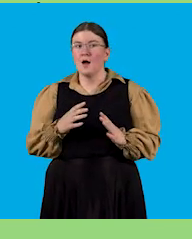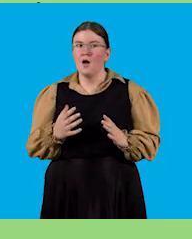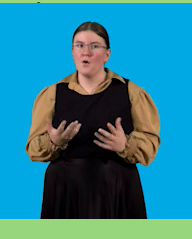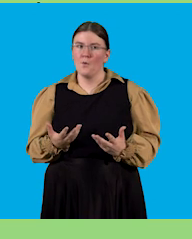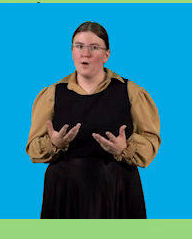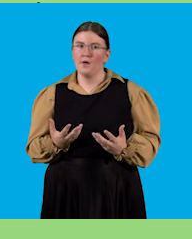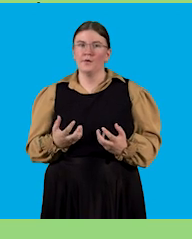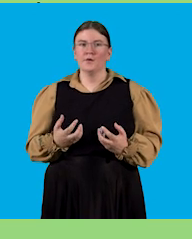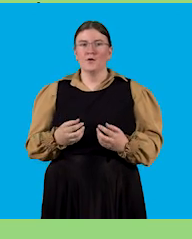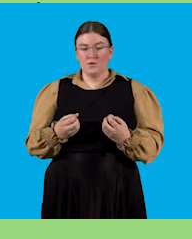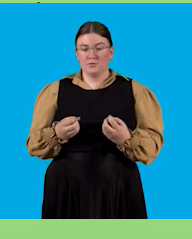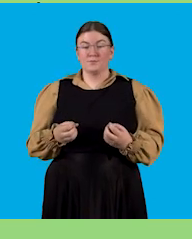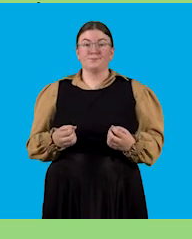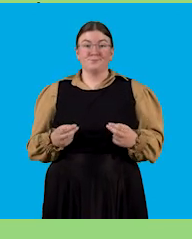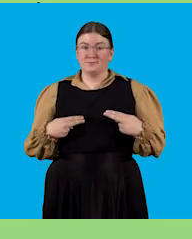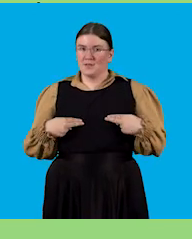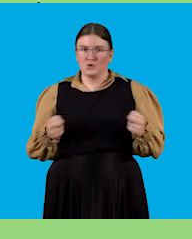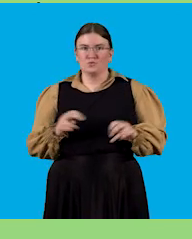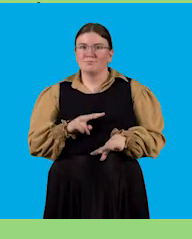is removed